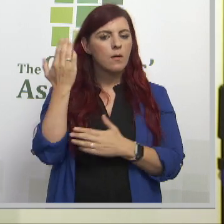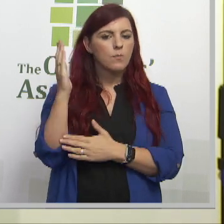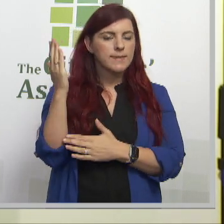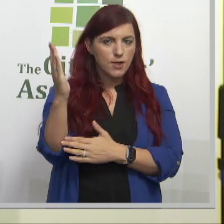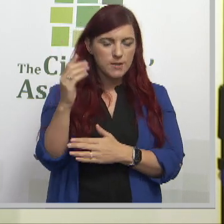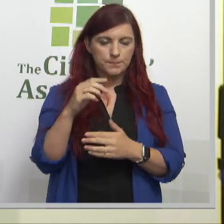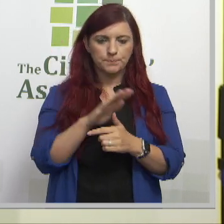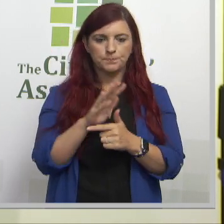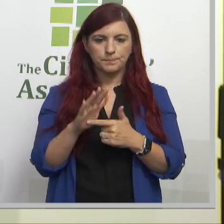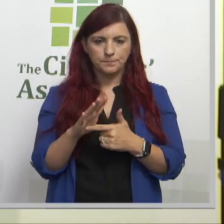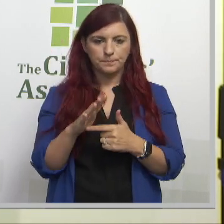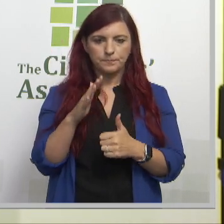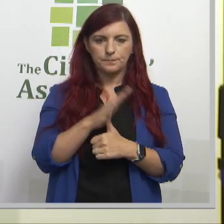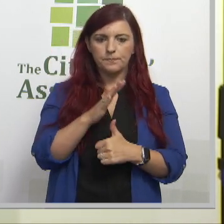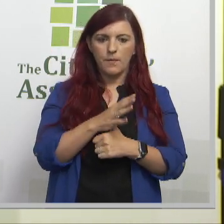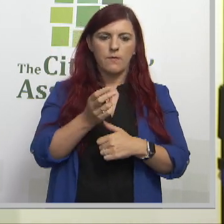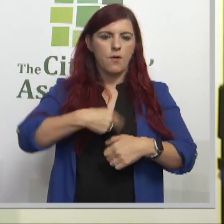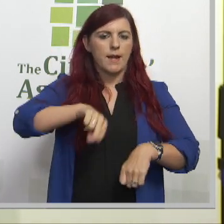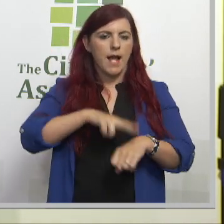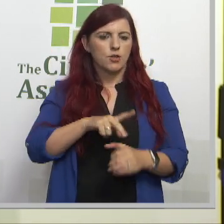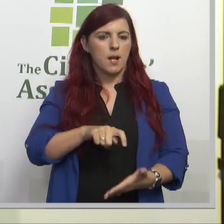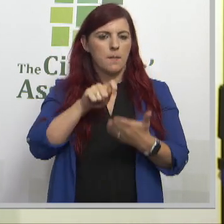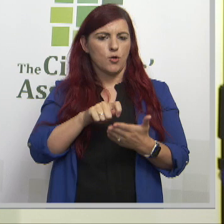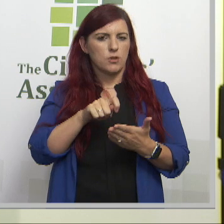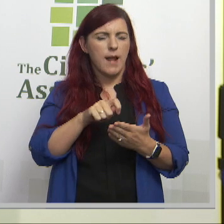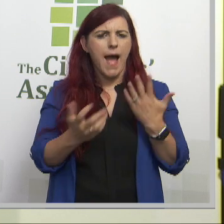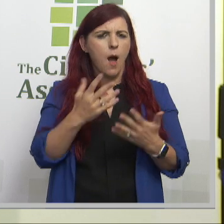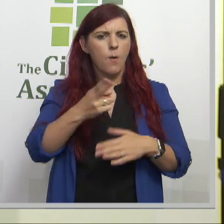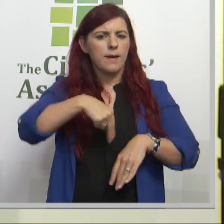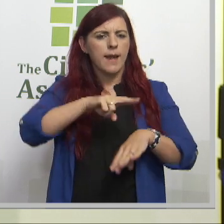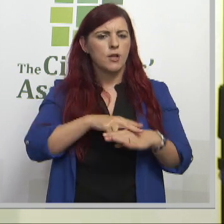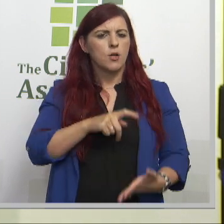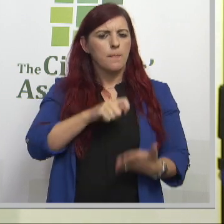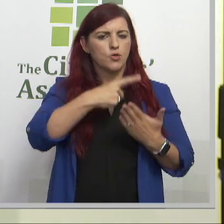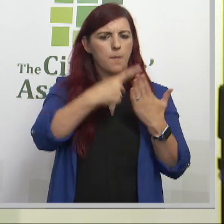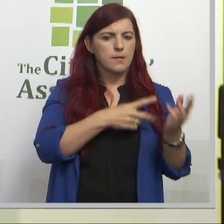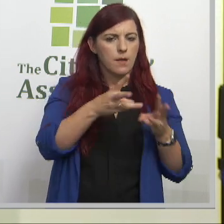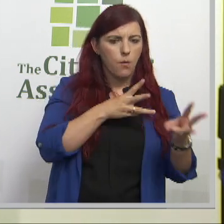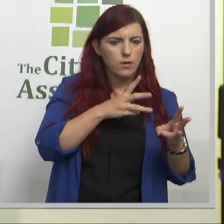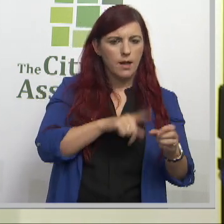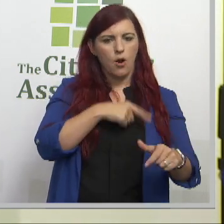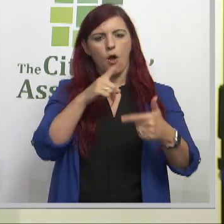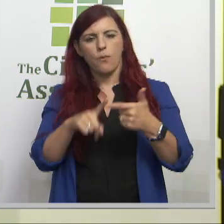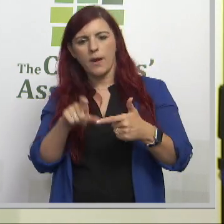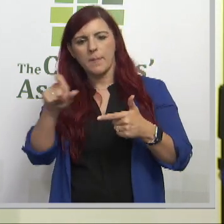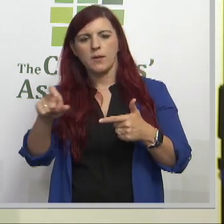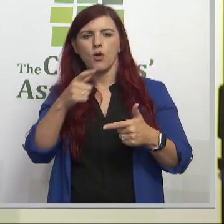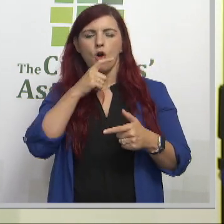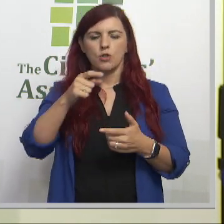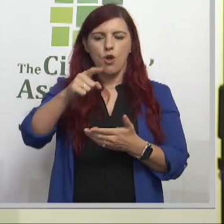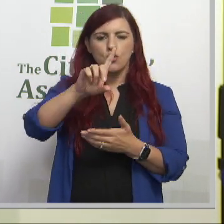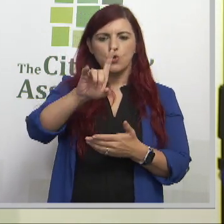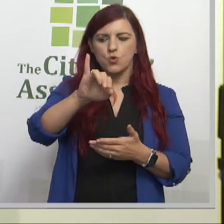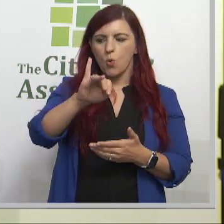you, how our national budget policy works, and then another one on donut economics, which is a type of a different